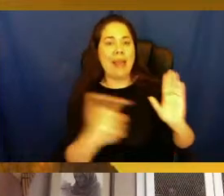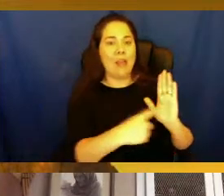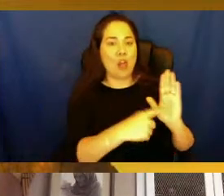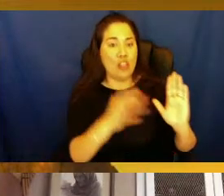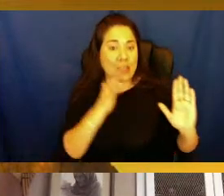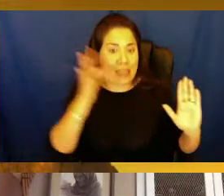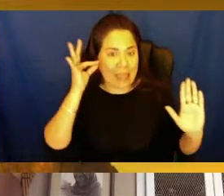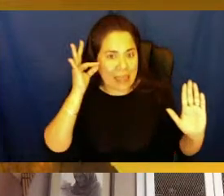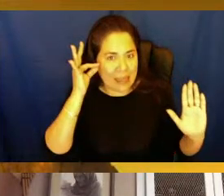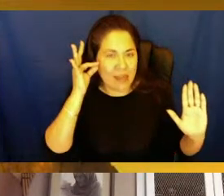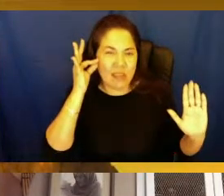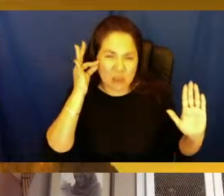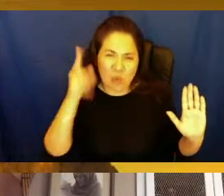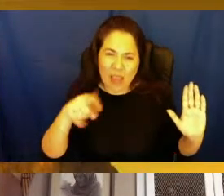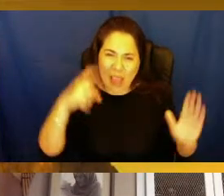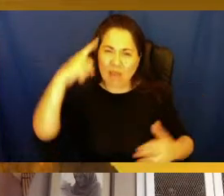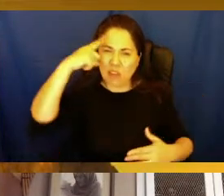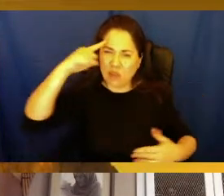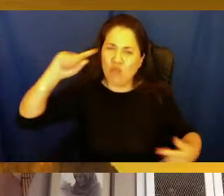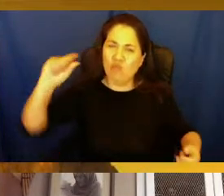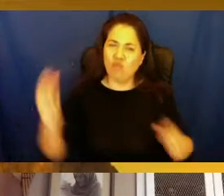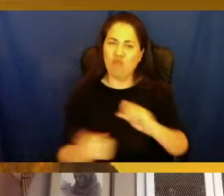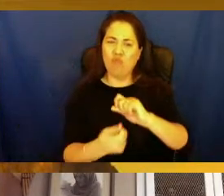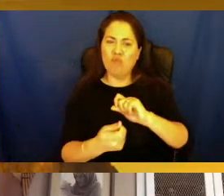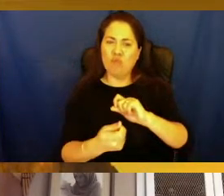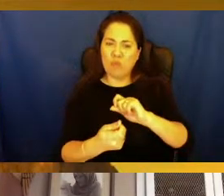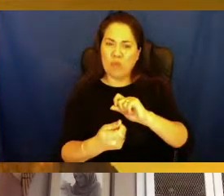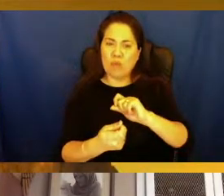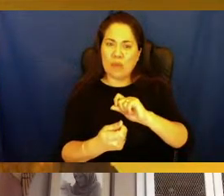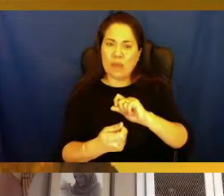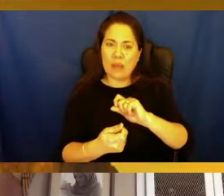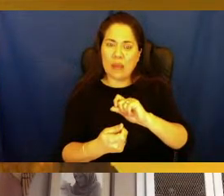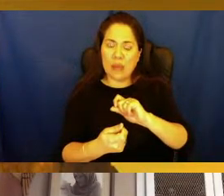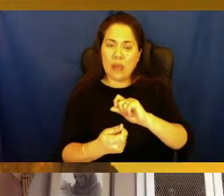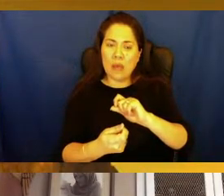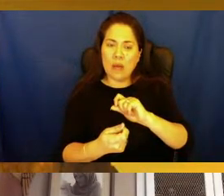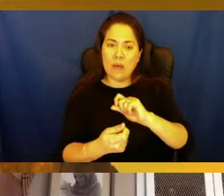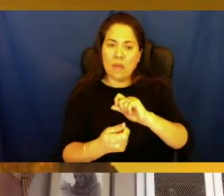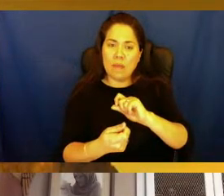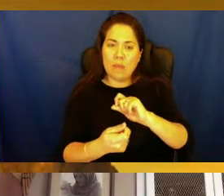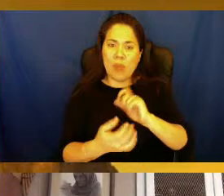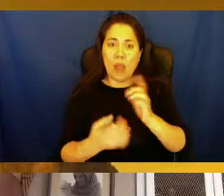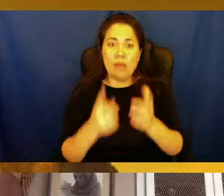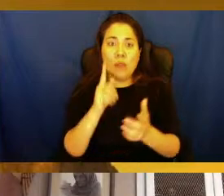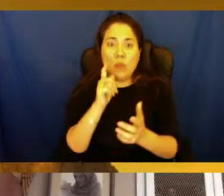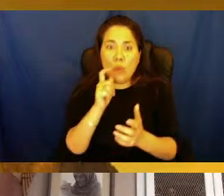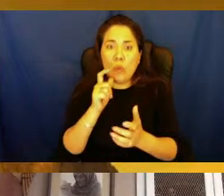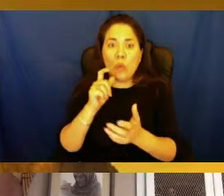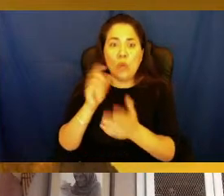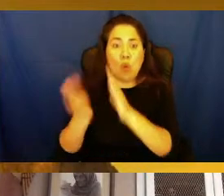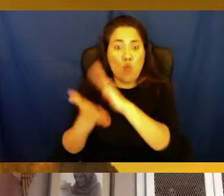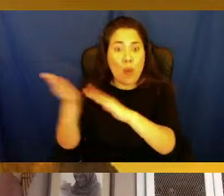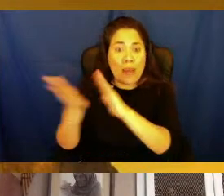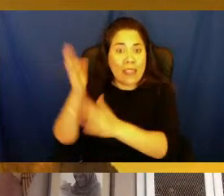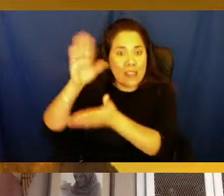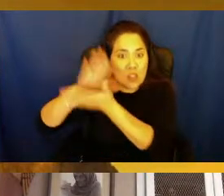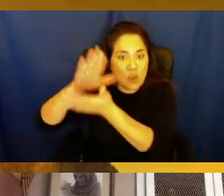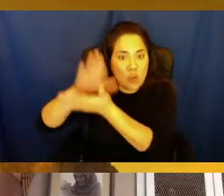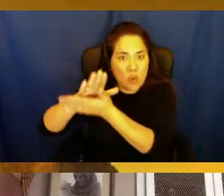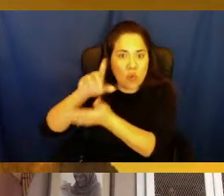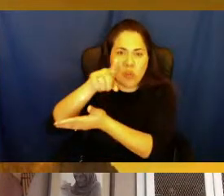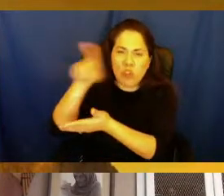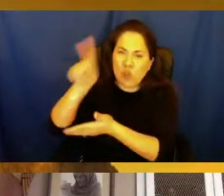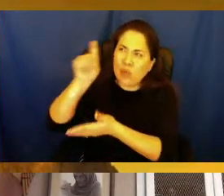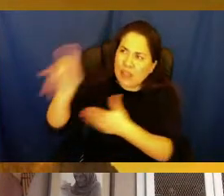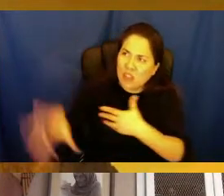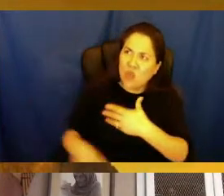the mindset of the administrators of the universities and the whole school system